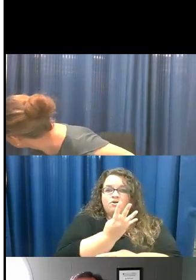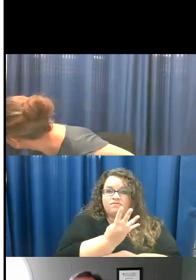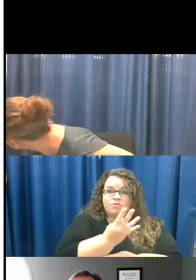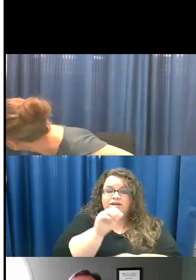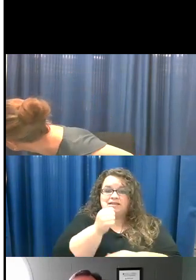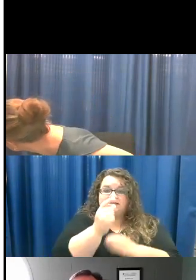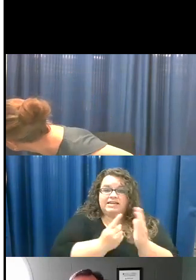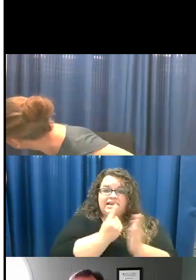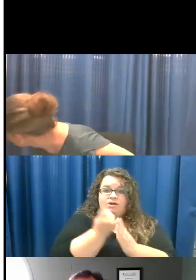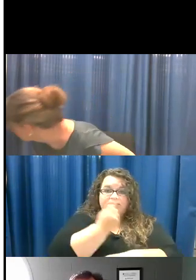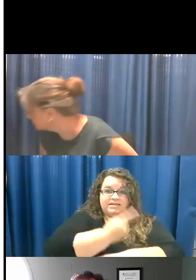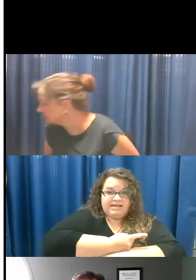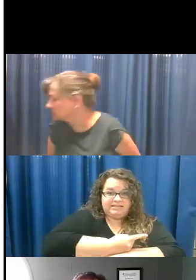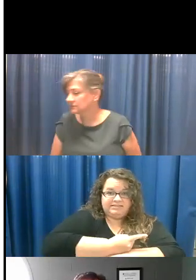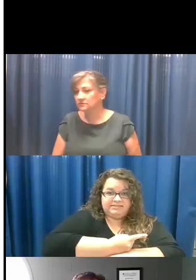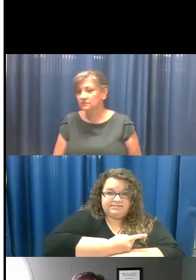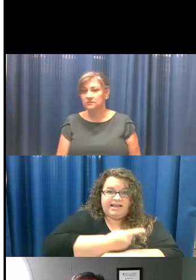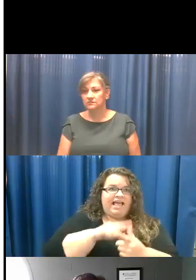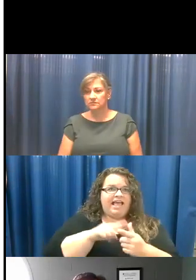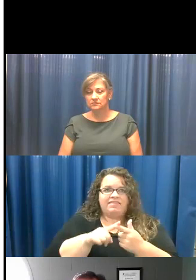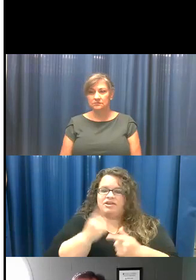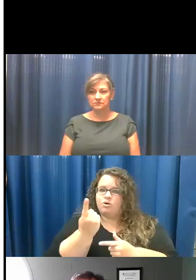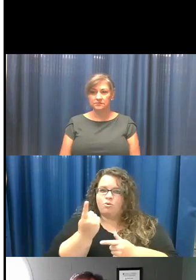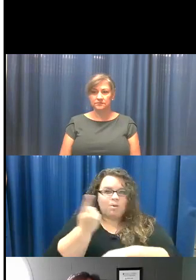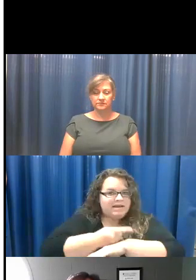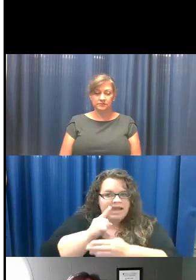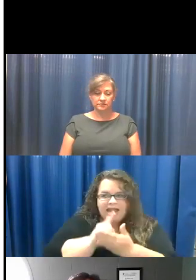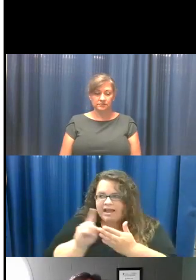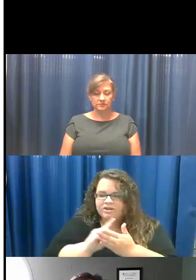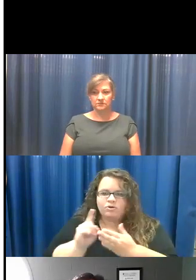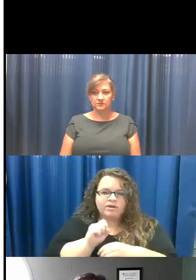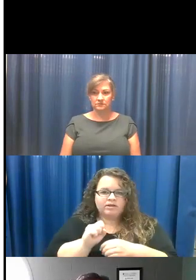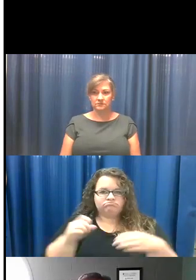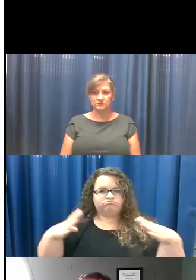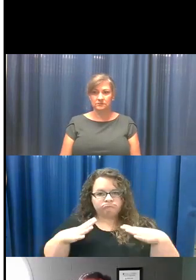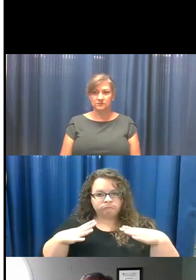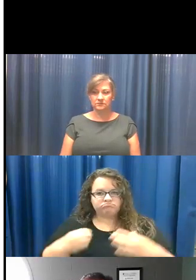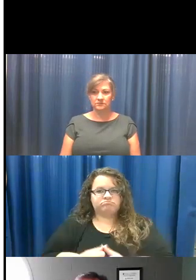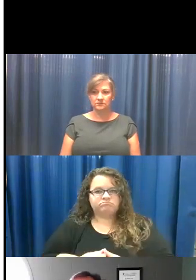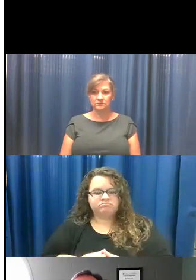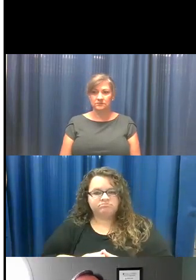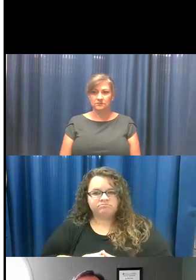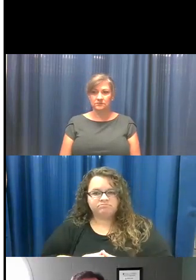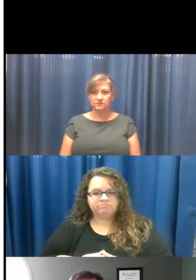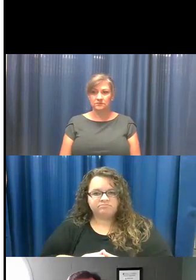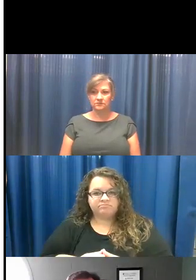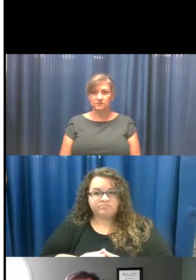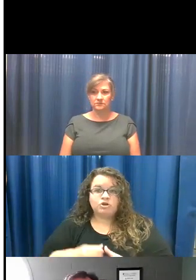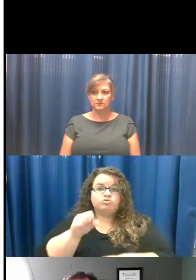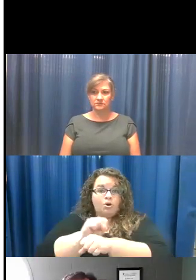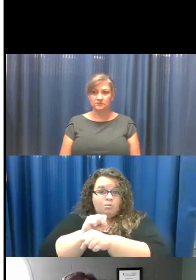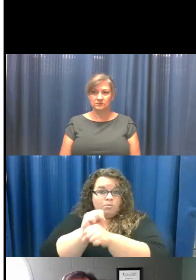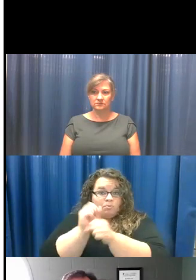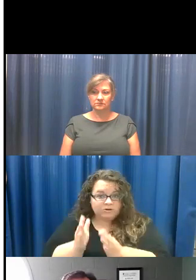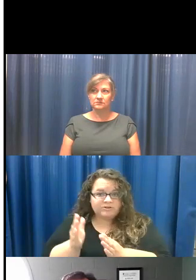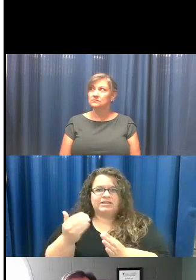week. and so employees are able to then have different days of the week